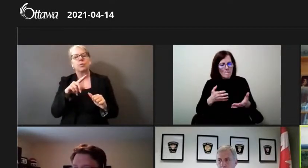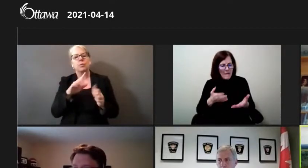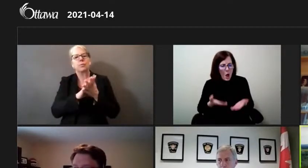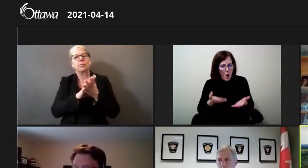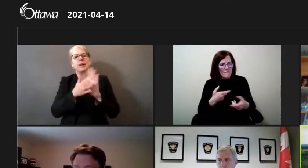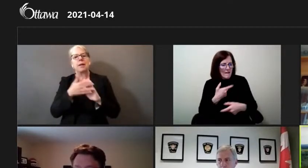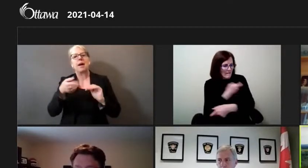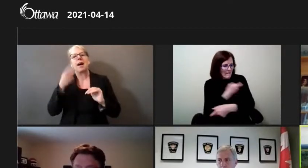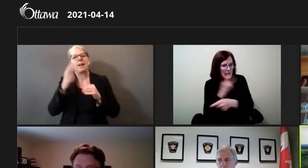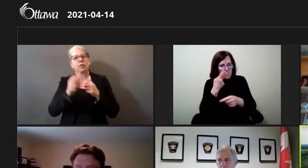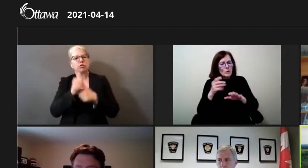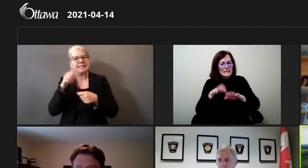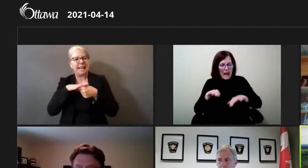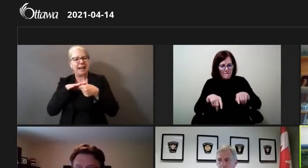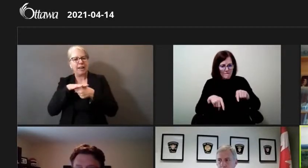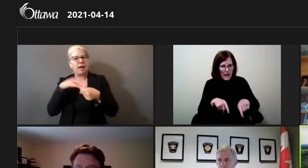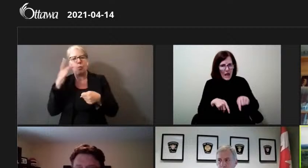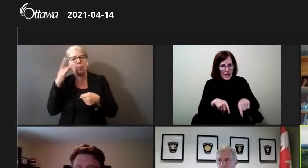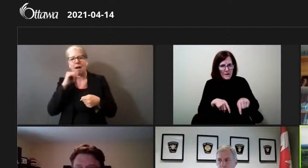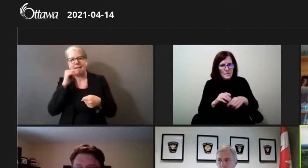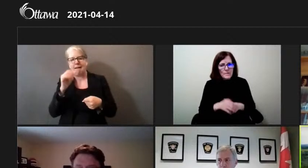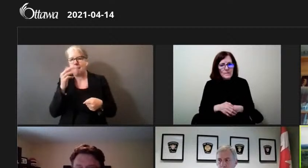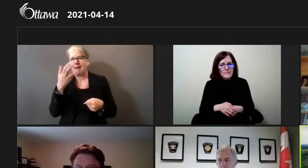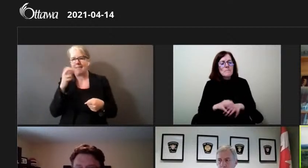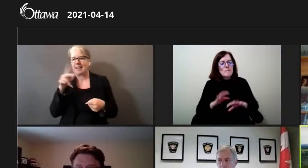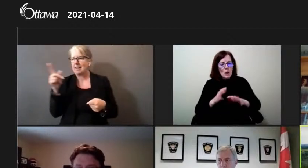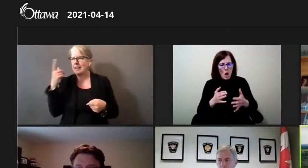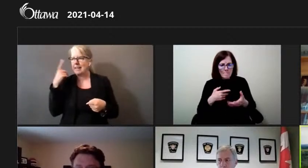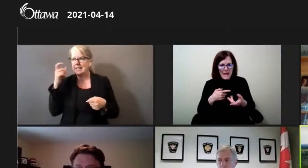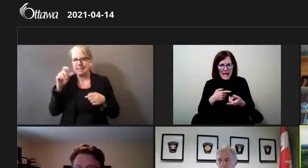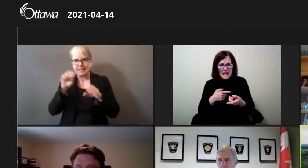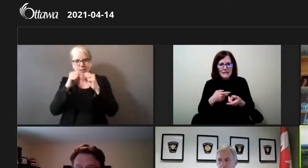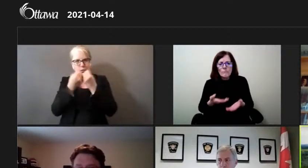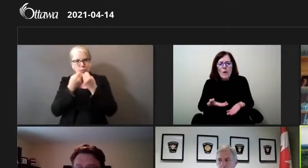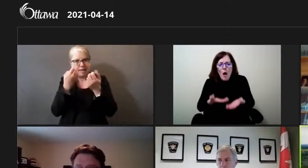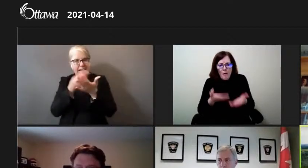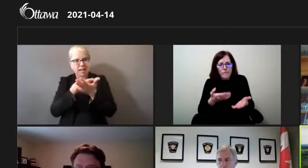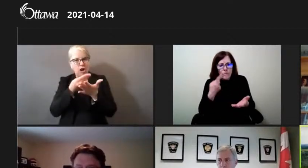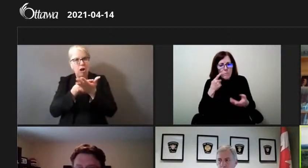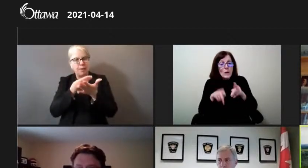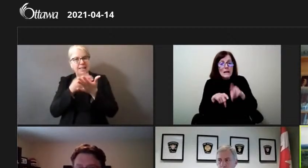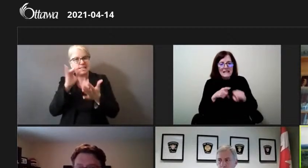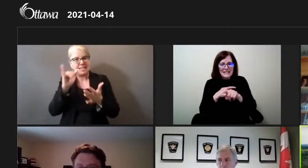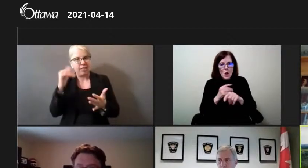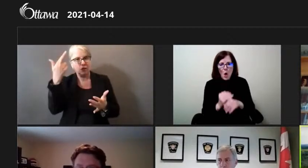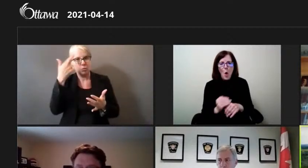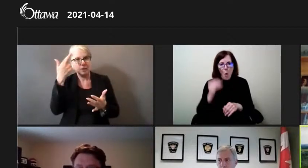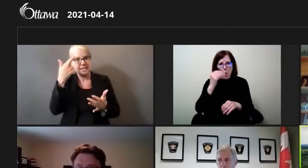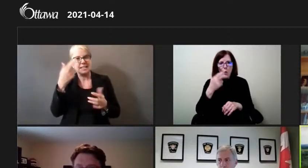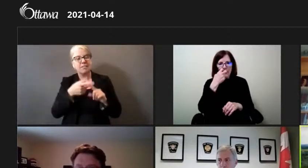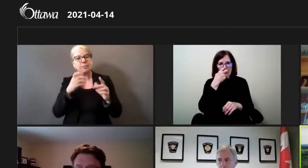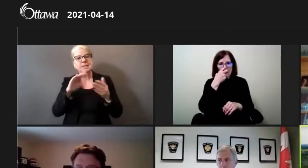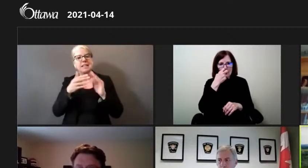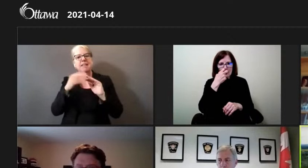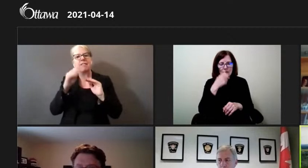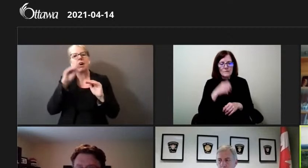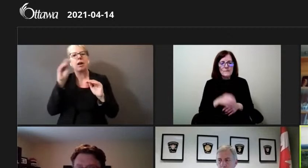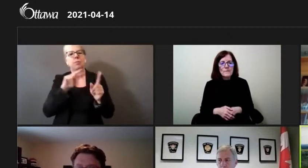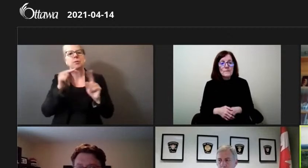cluster, and why aren't we? Is it socioeconomic? Is that the main factor from the city of Ottawa's